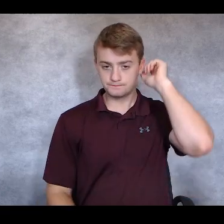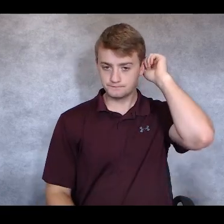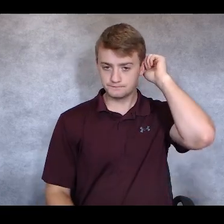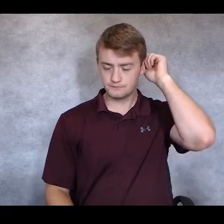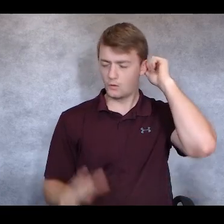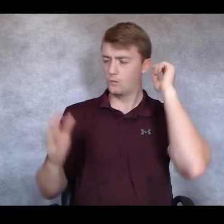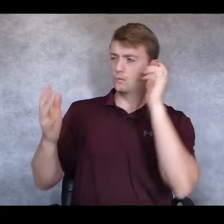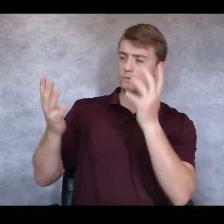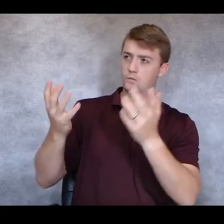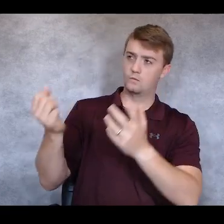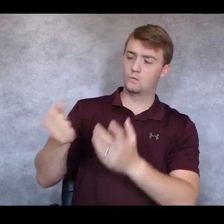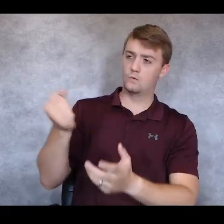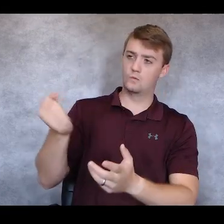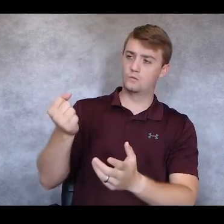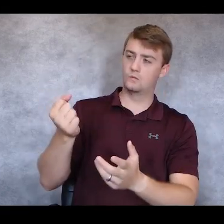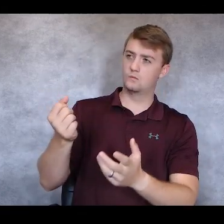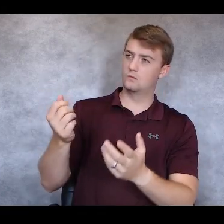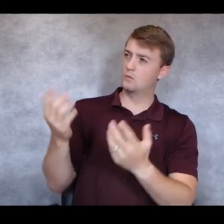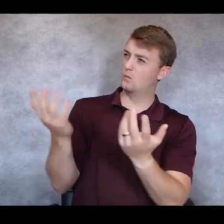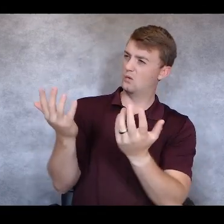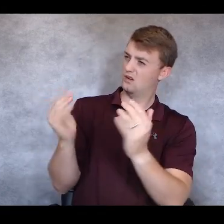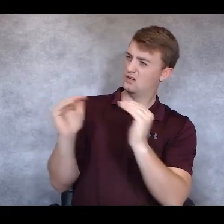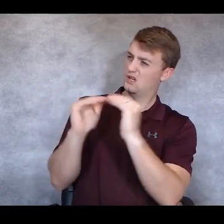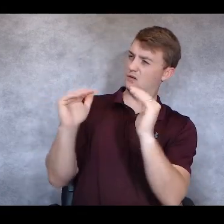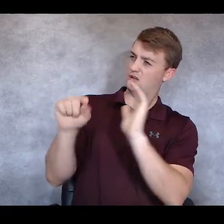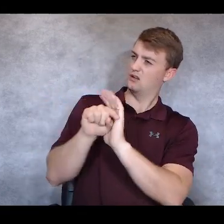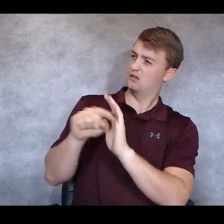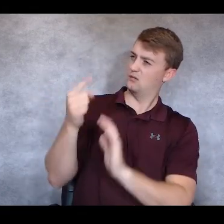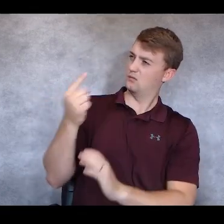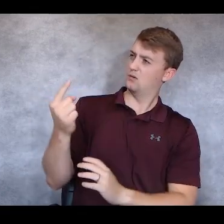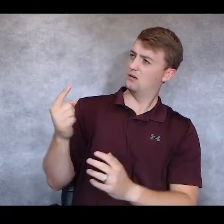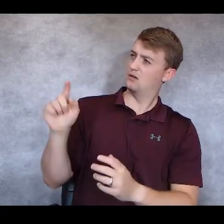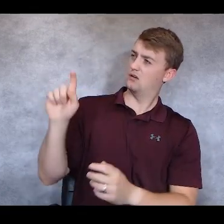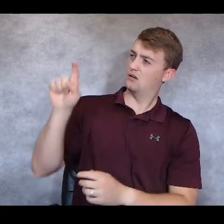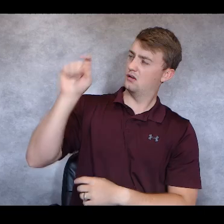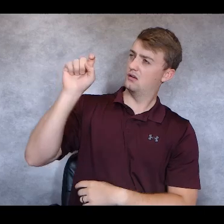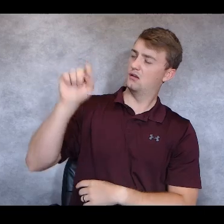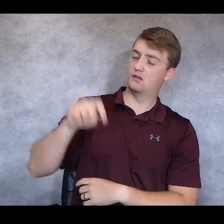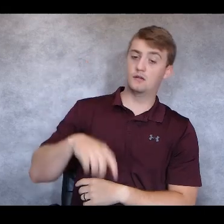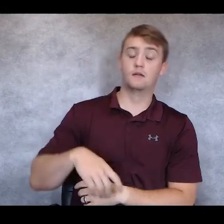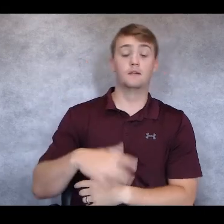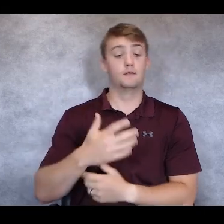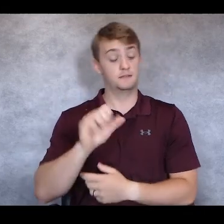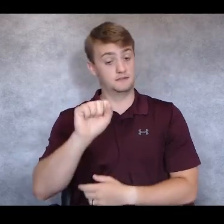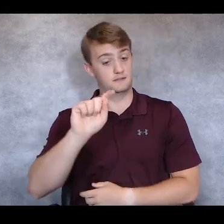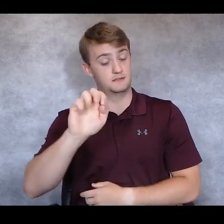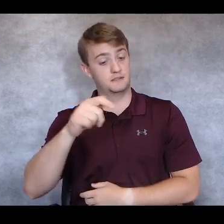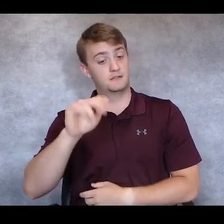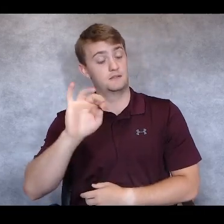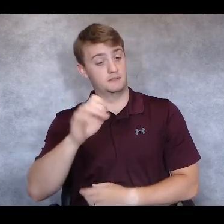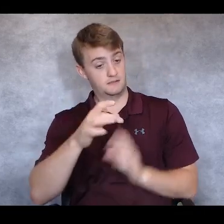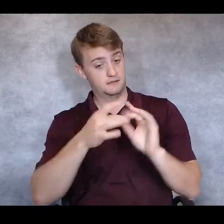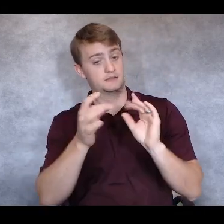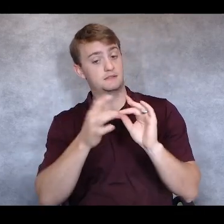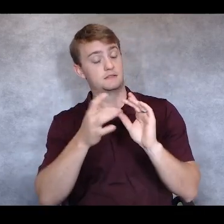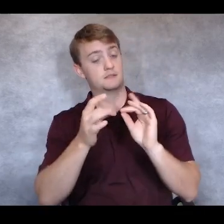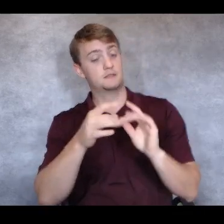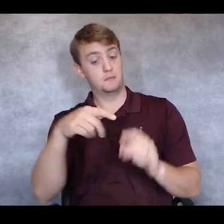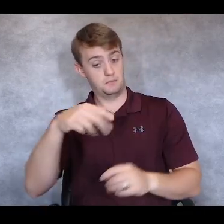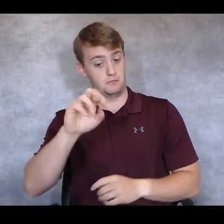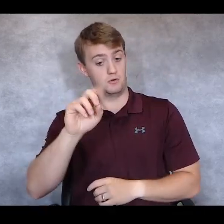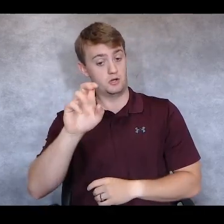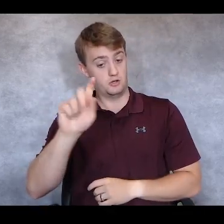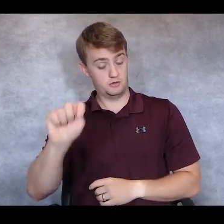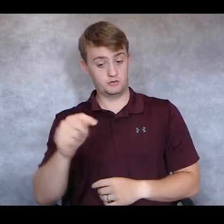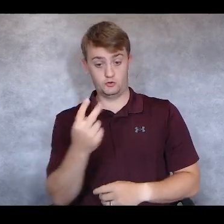Mhm. Hold up. What equals -1? So Stephanie said the product of